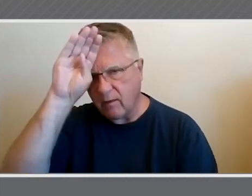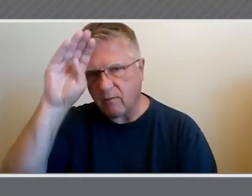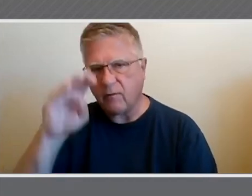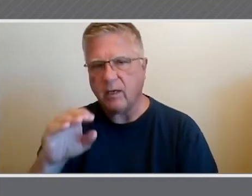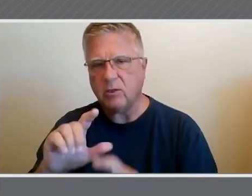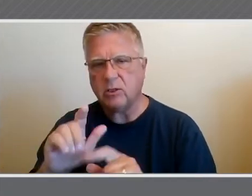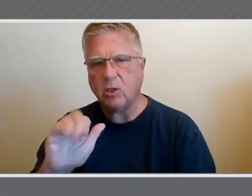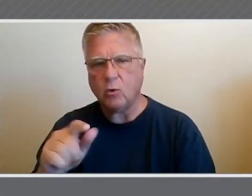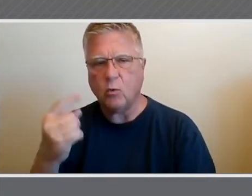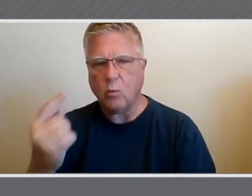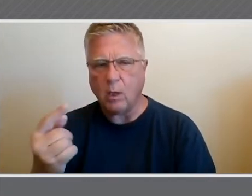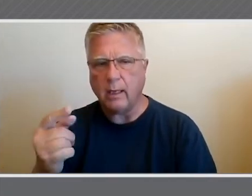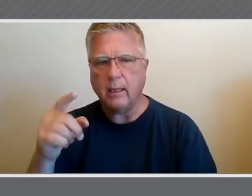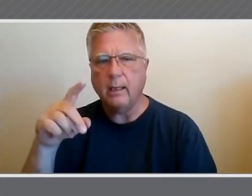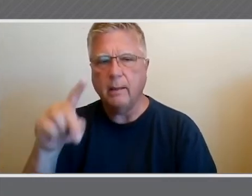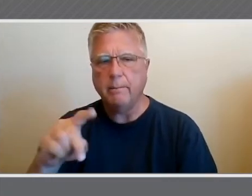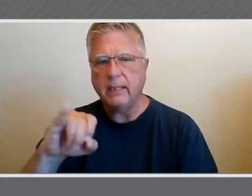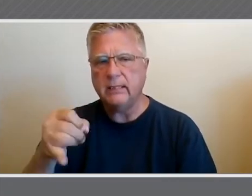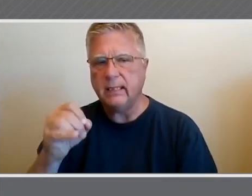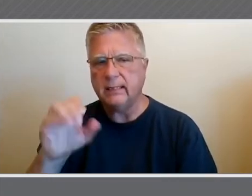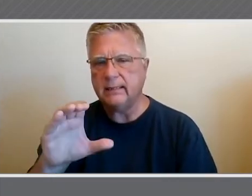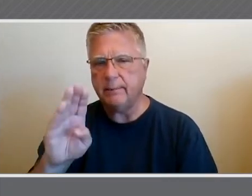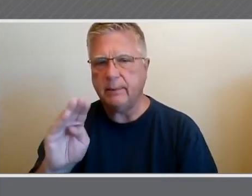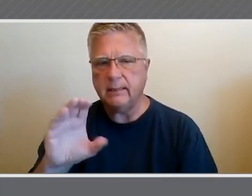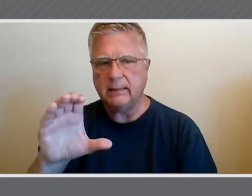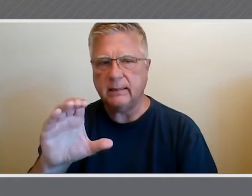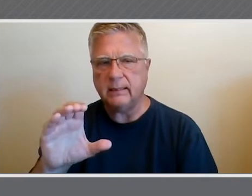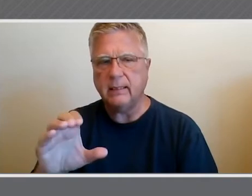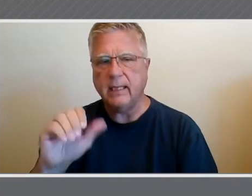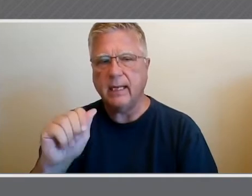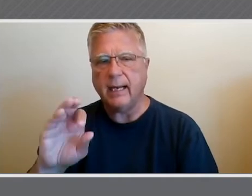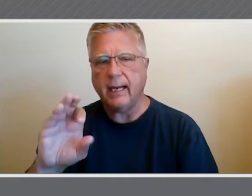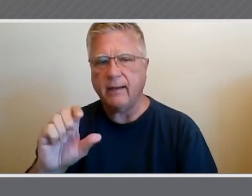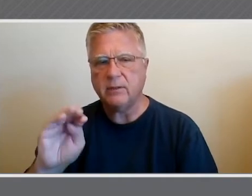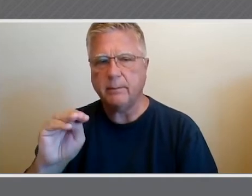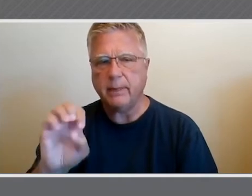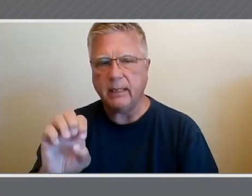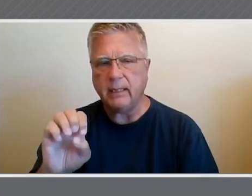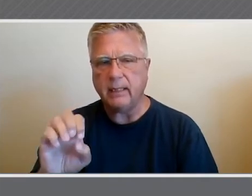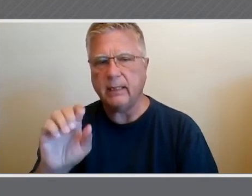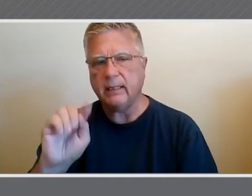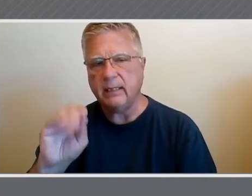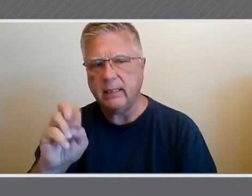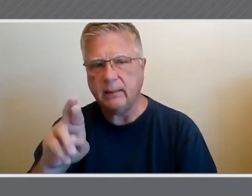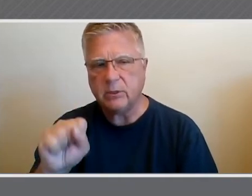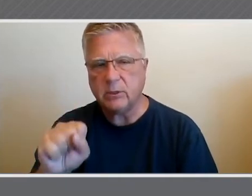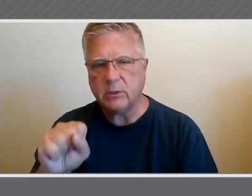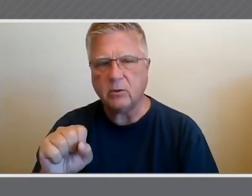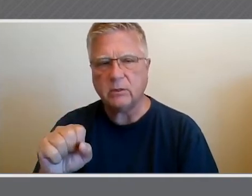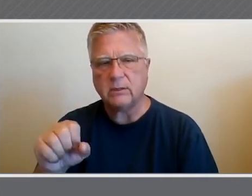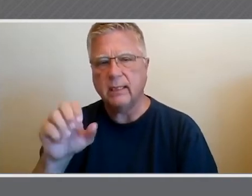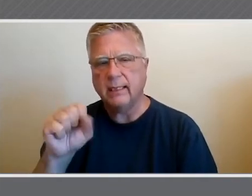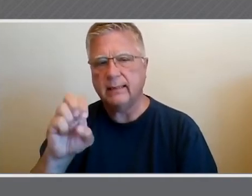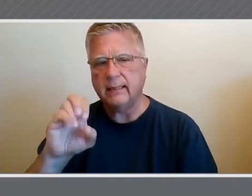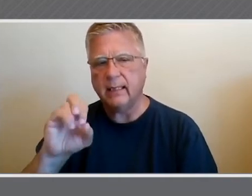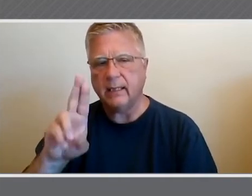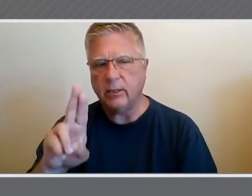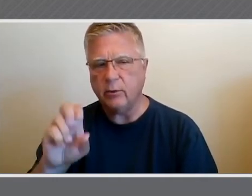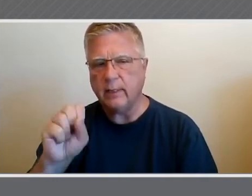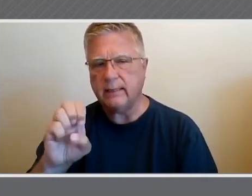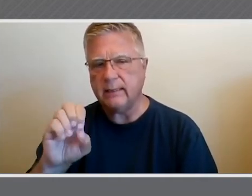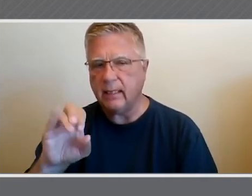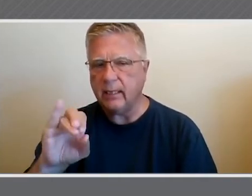Local 249, AFSCME 2037, SEIU 668, SEIU